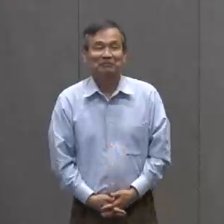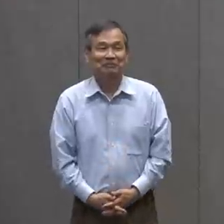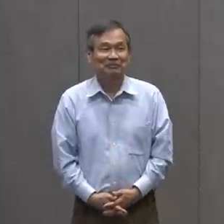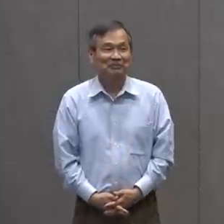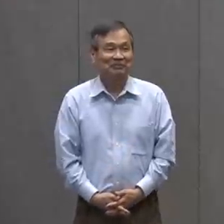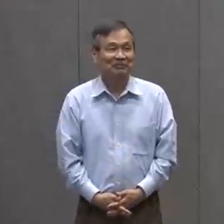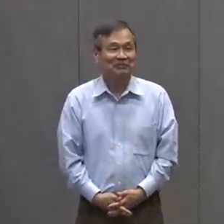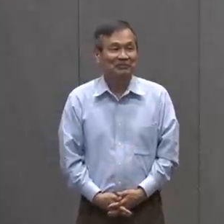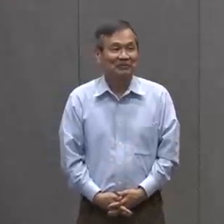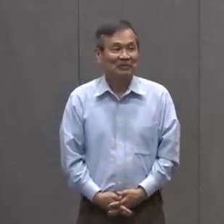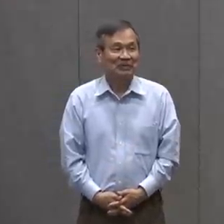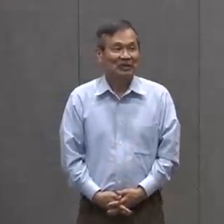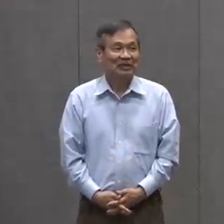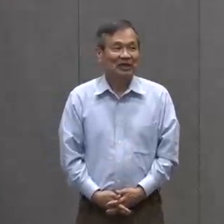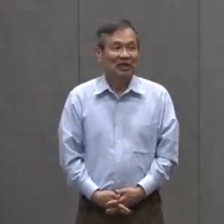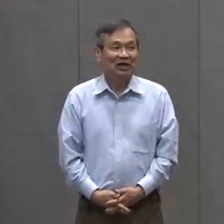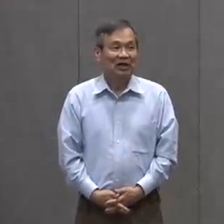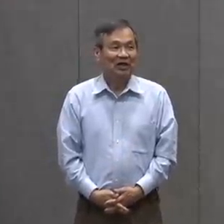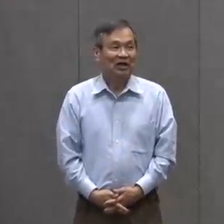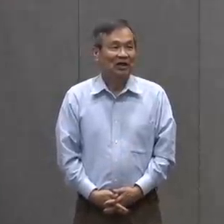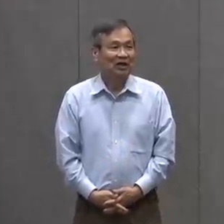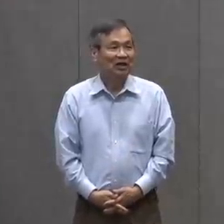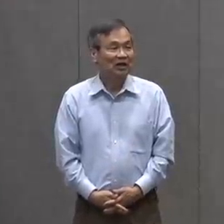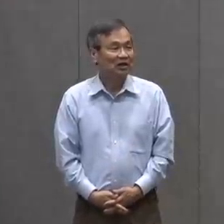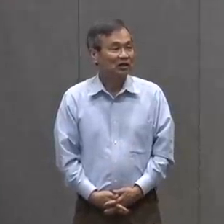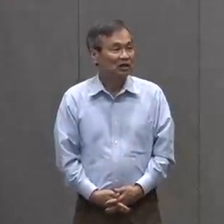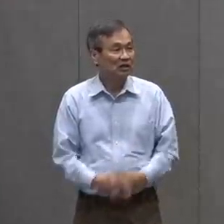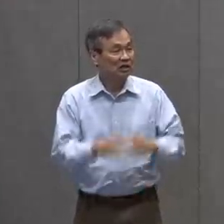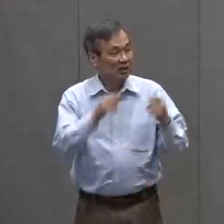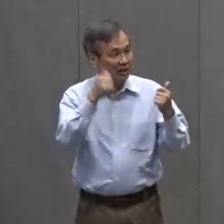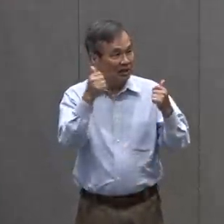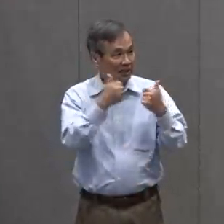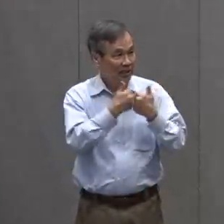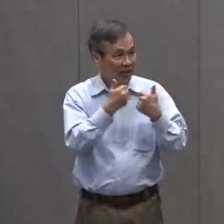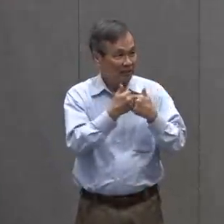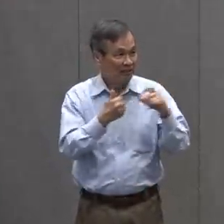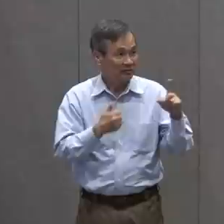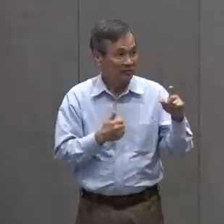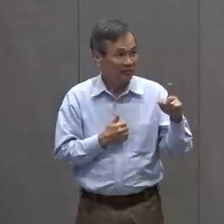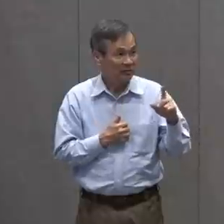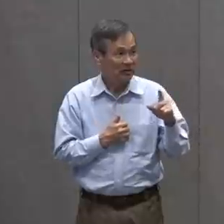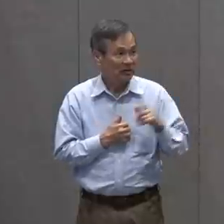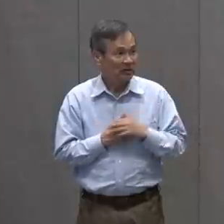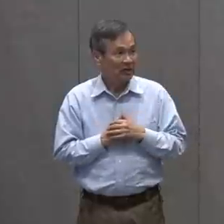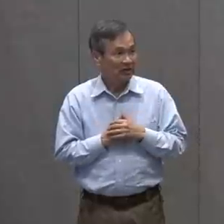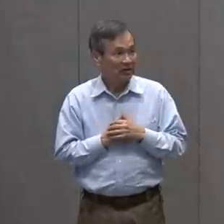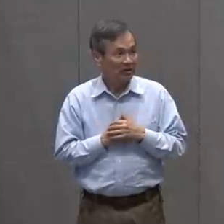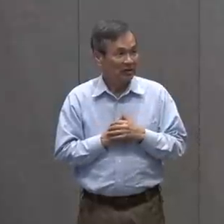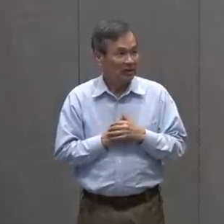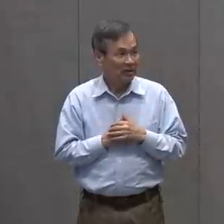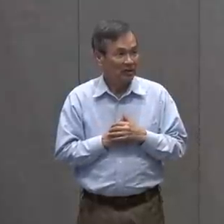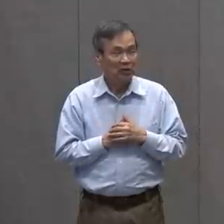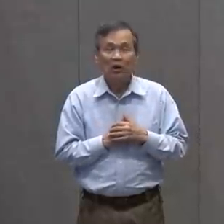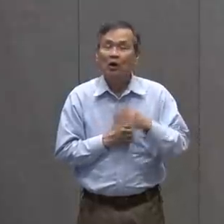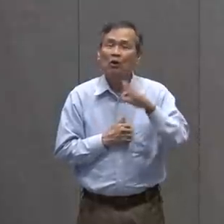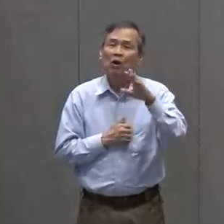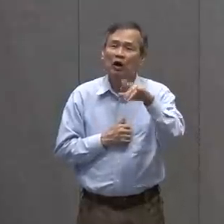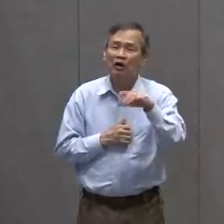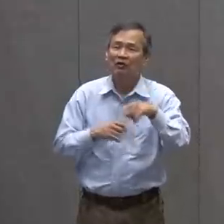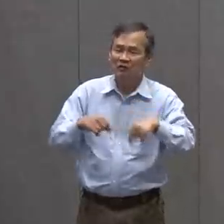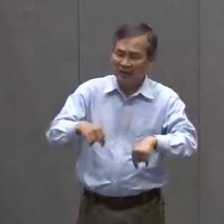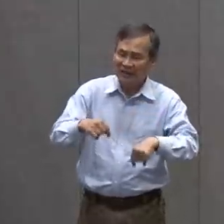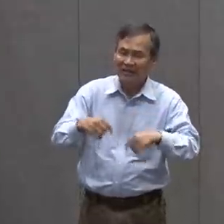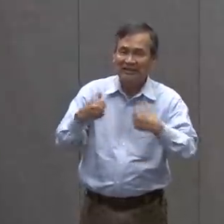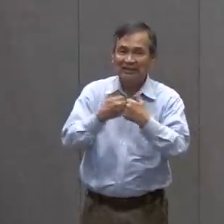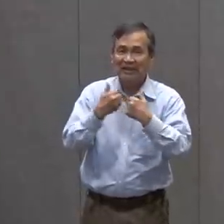All right. So, our next game. Oh, I'm sorry. Did you want to talk about any of the other variations for Catch a Star? So there are a couple of other variations